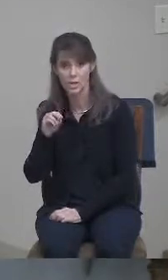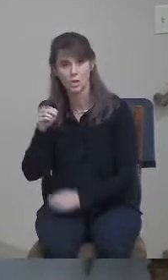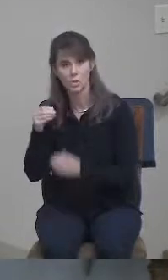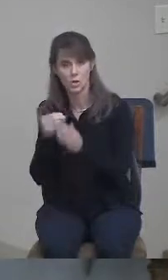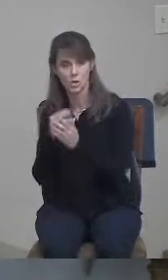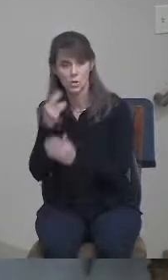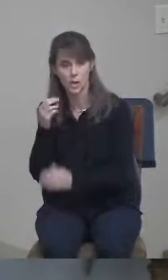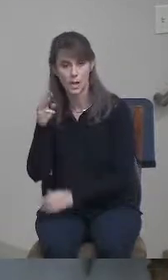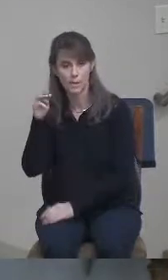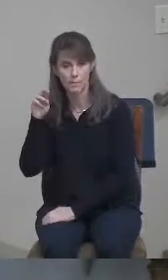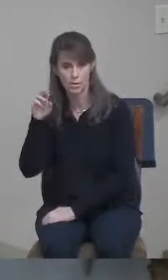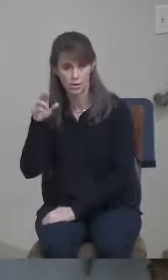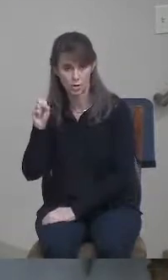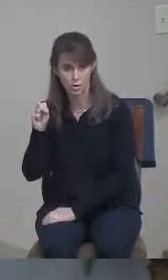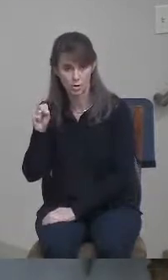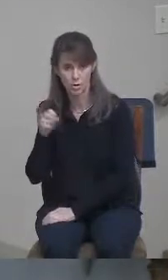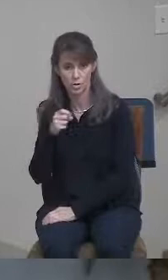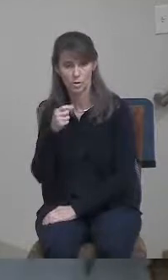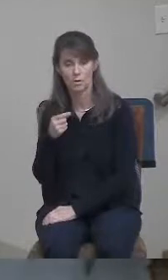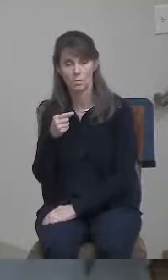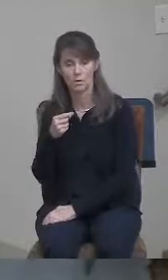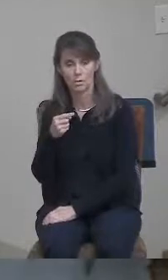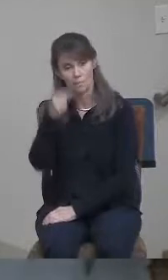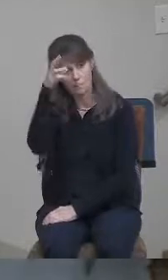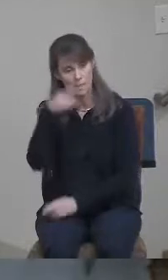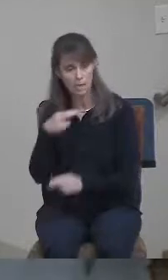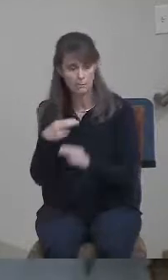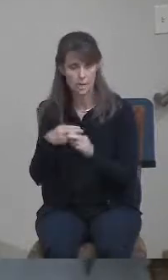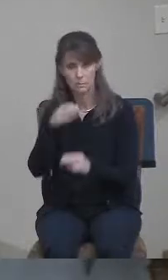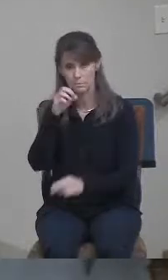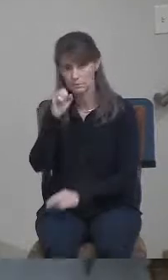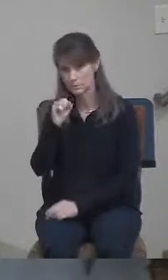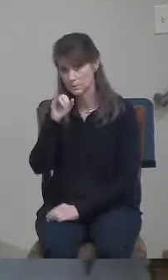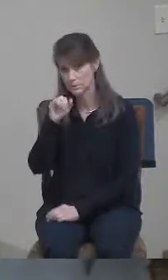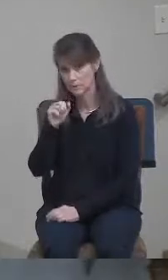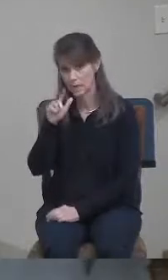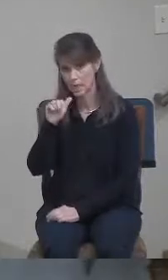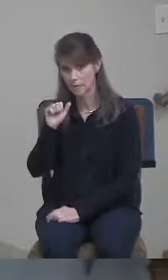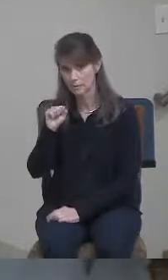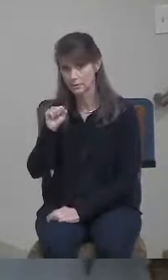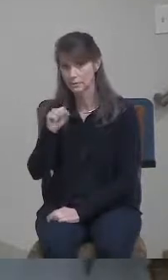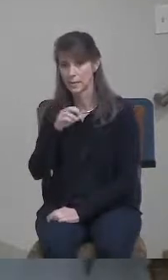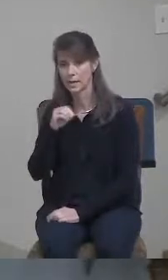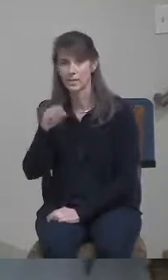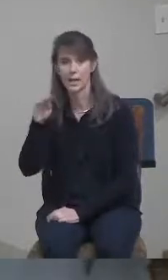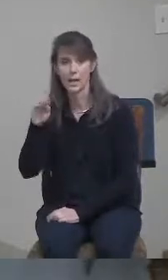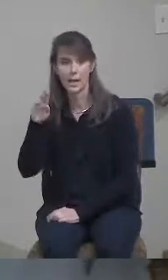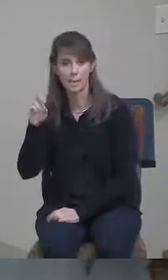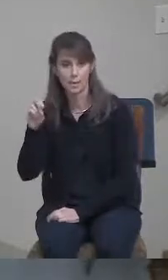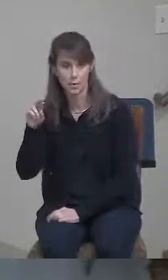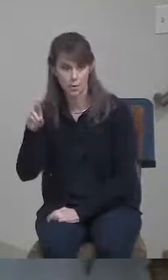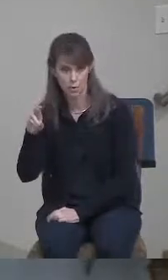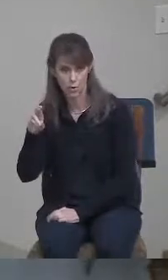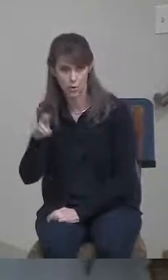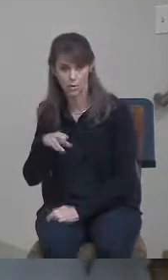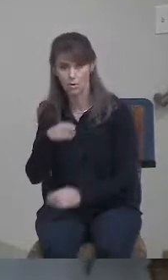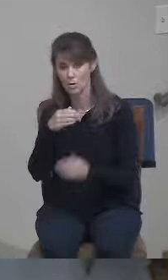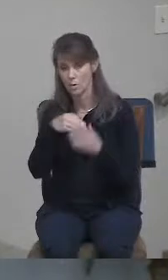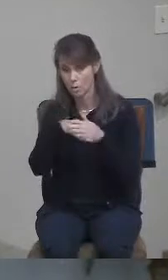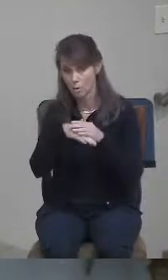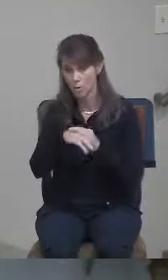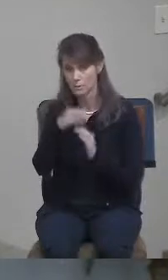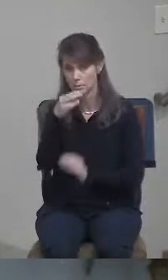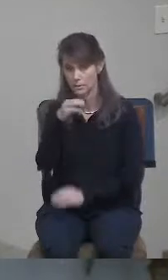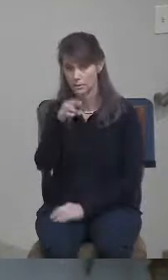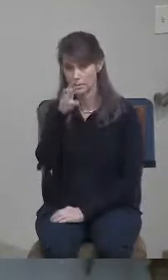Smith and another man by the name of Abner Jones. Elias Smith was born in